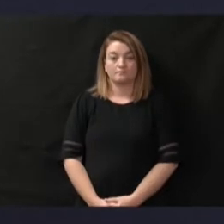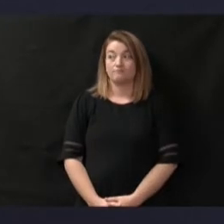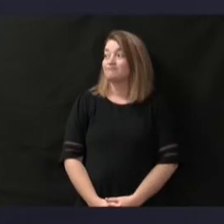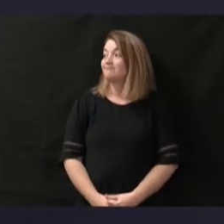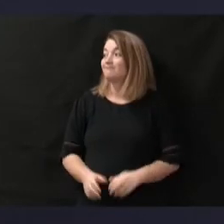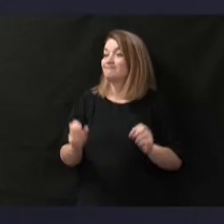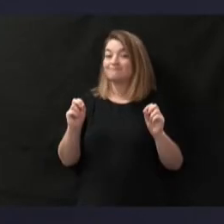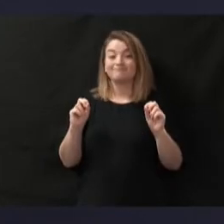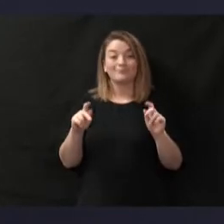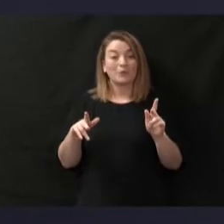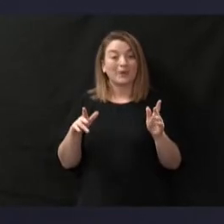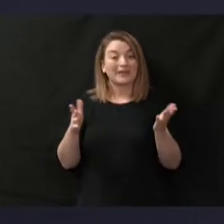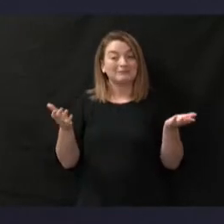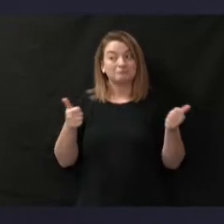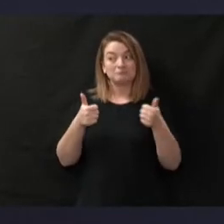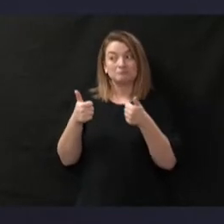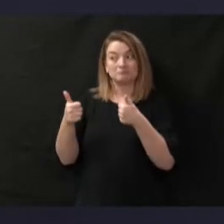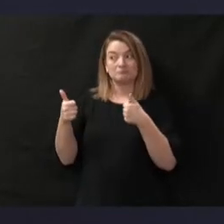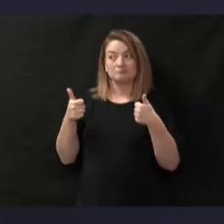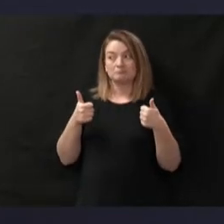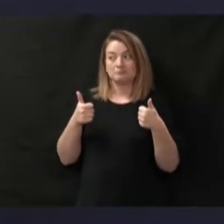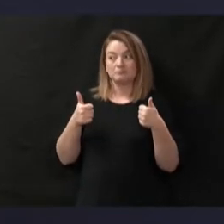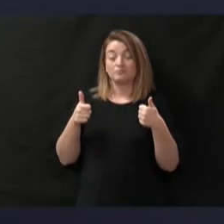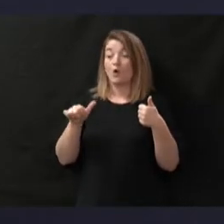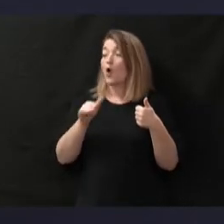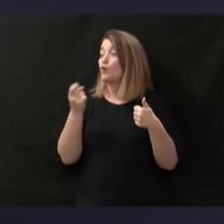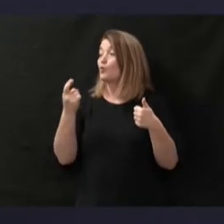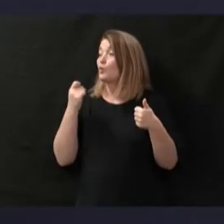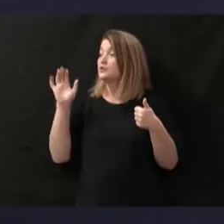Okay? Any other questions?